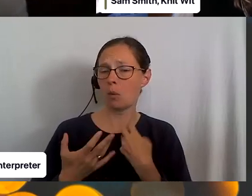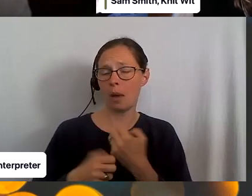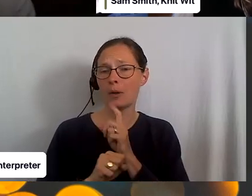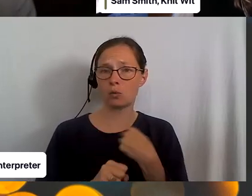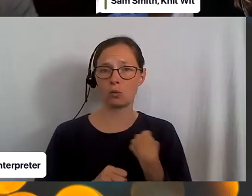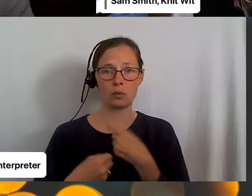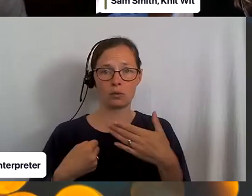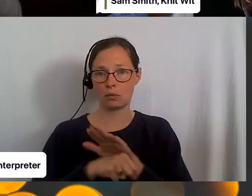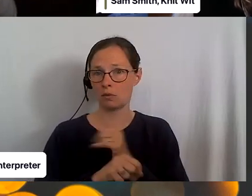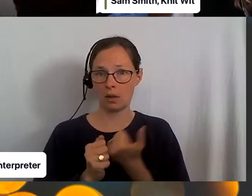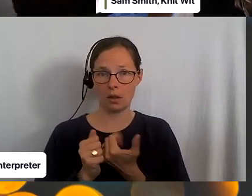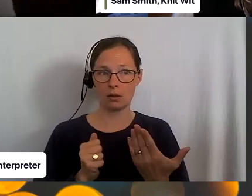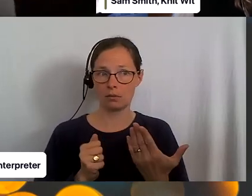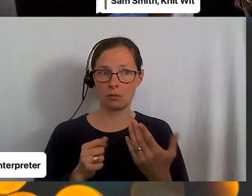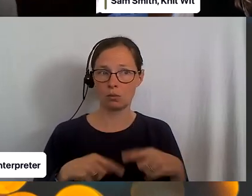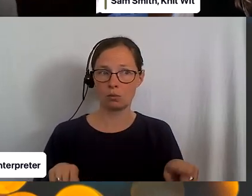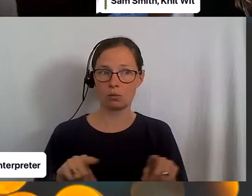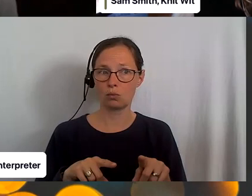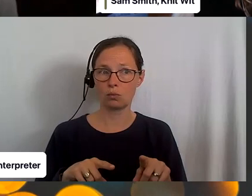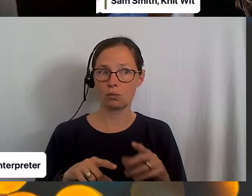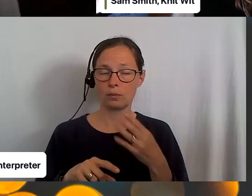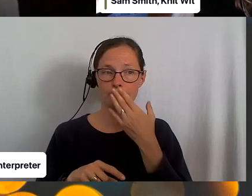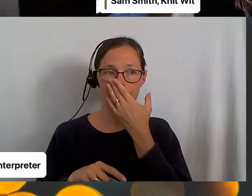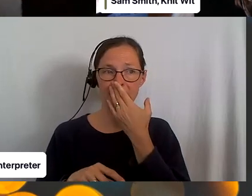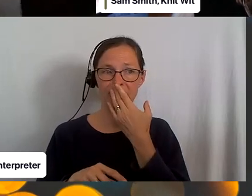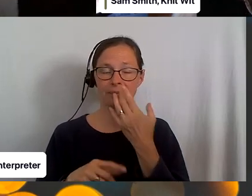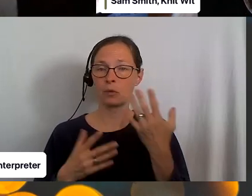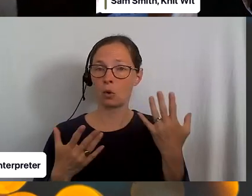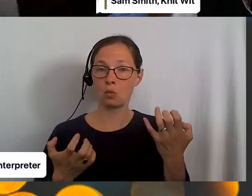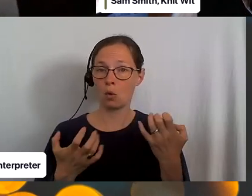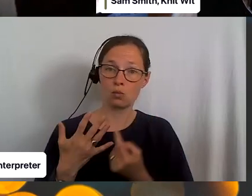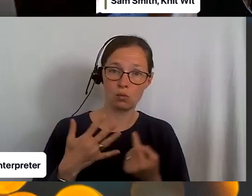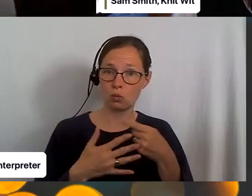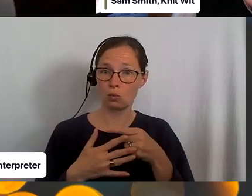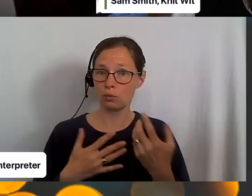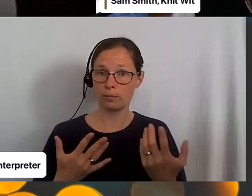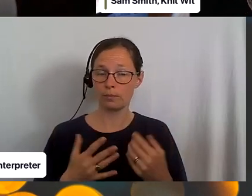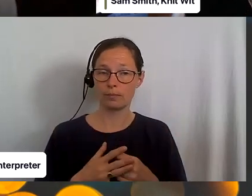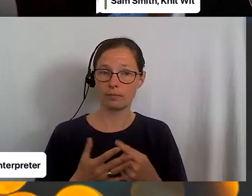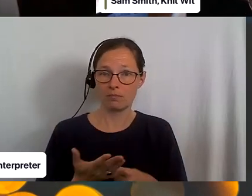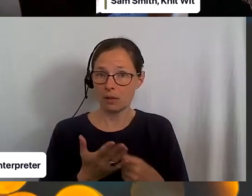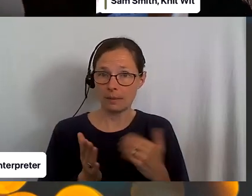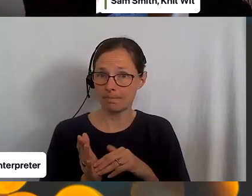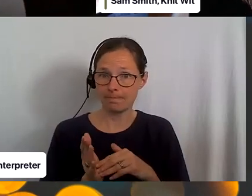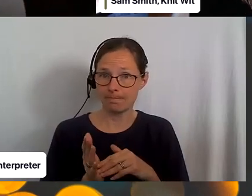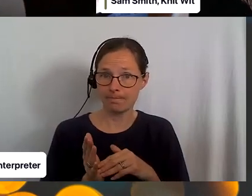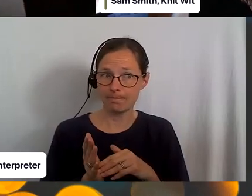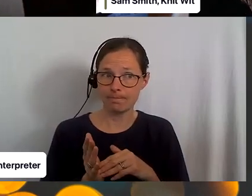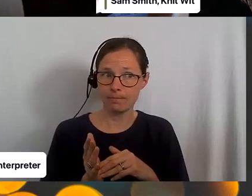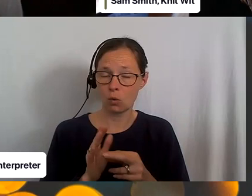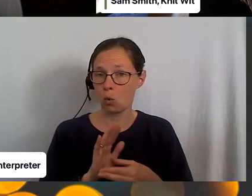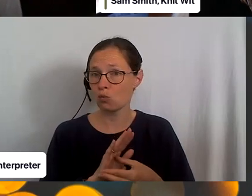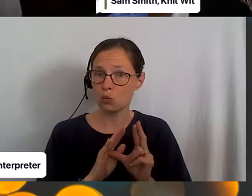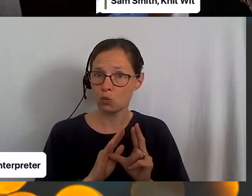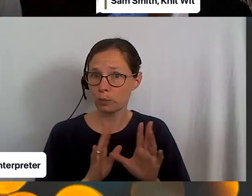cover anything that people are wanting to review as well. Yes, I'm working